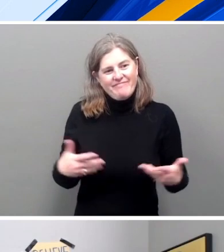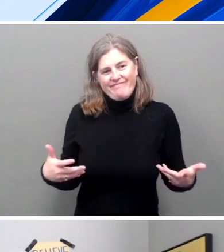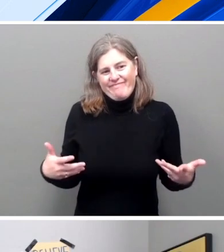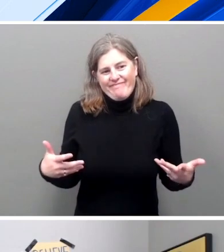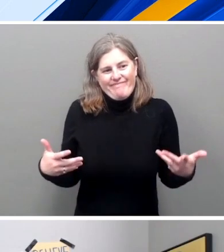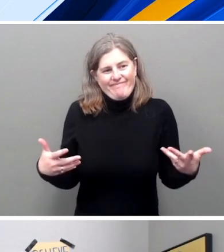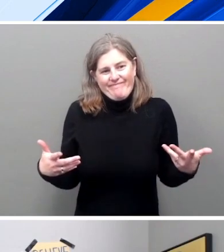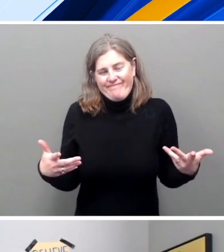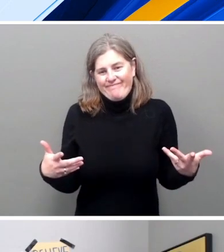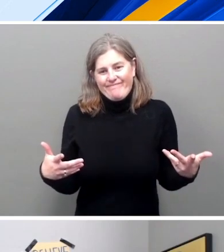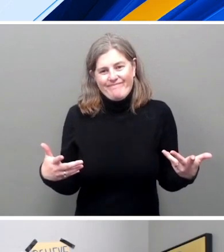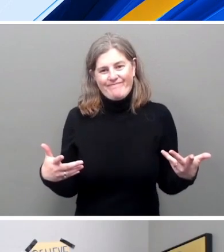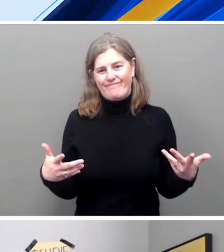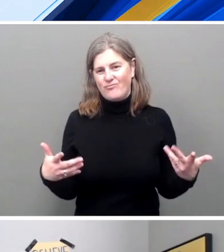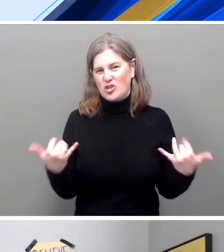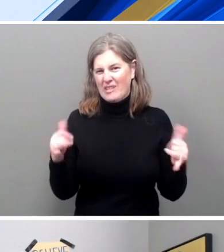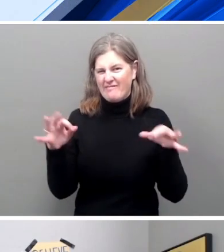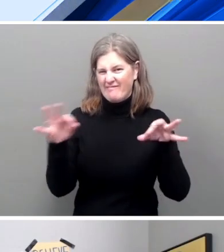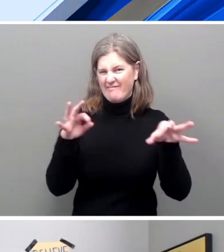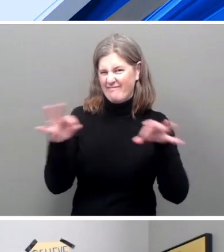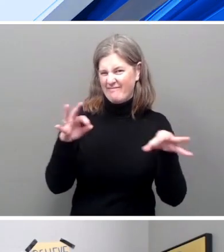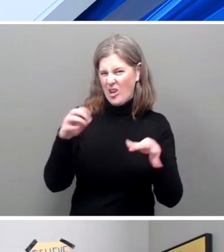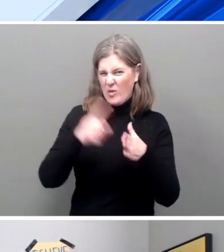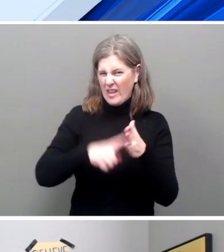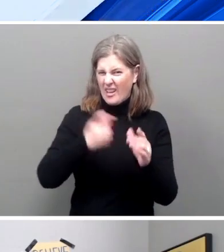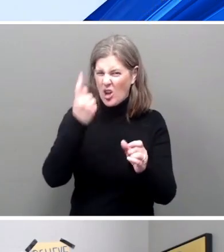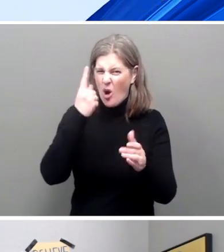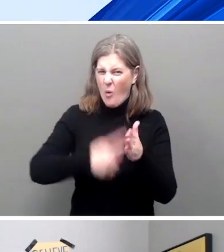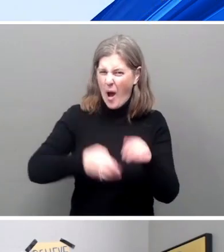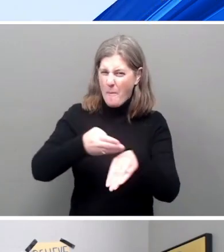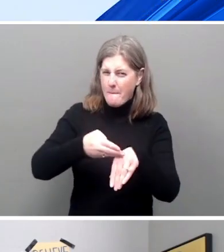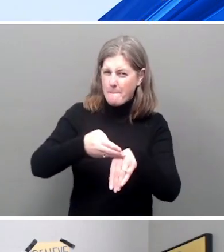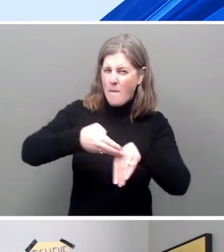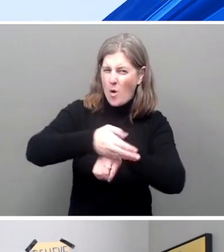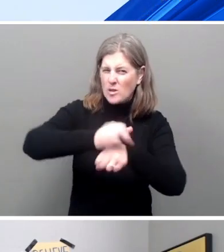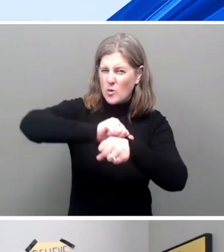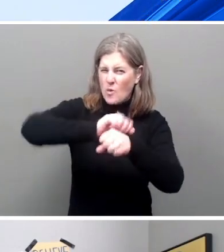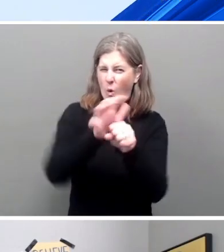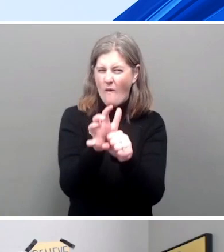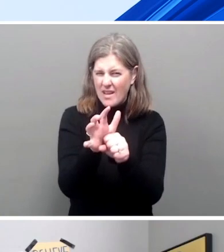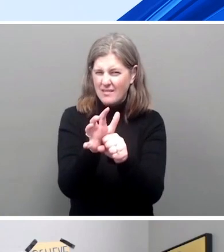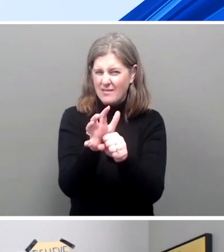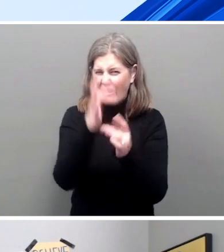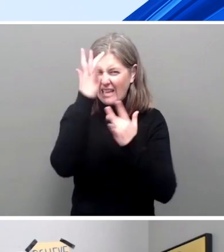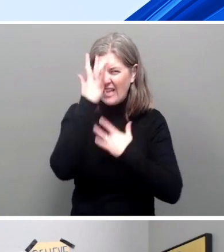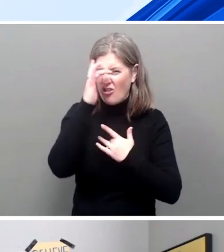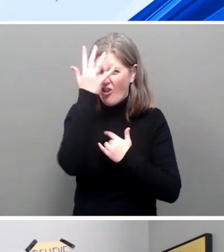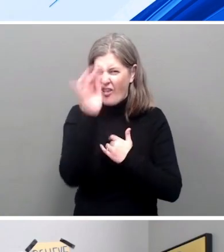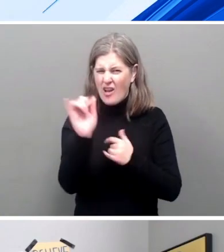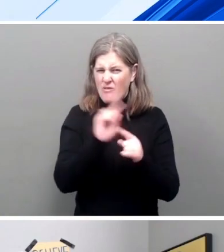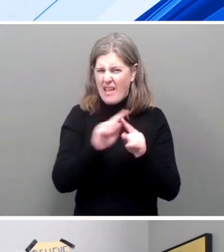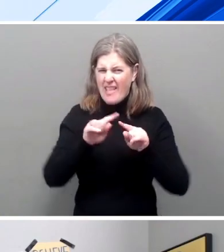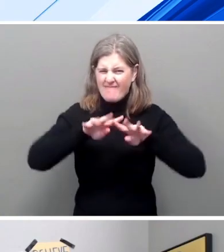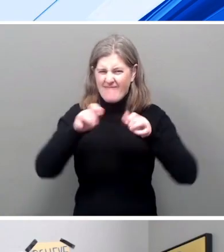We're still trying to define and really understand post-COVID conditions. So it's really in that realm of